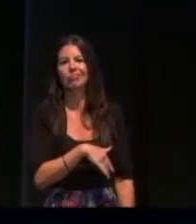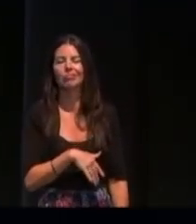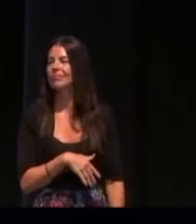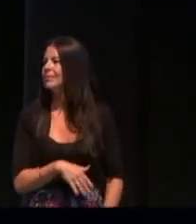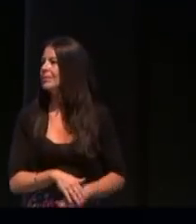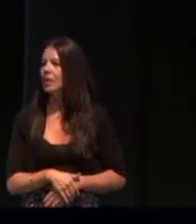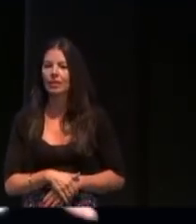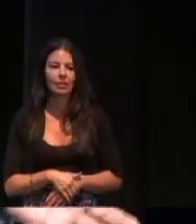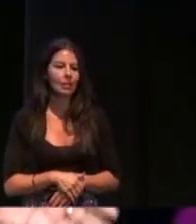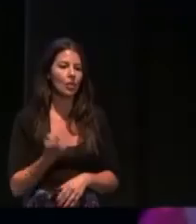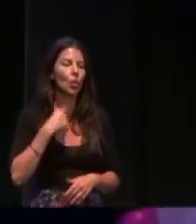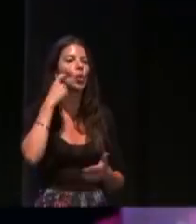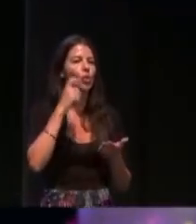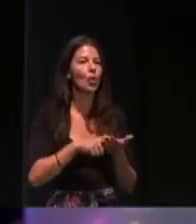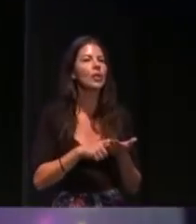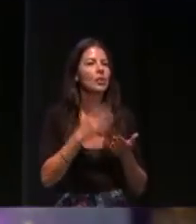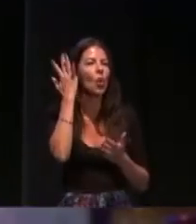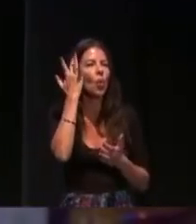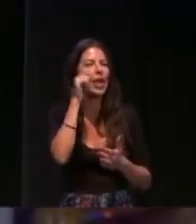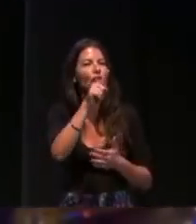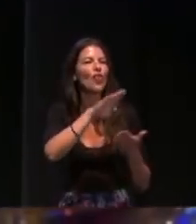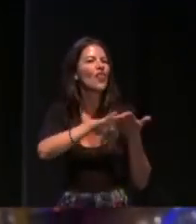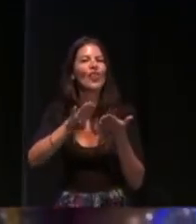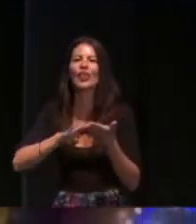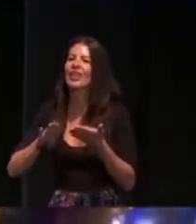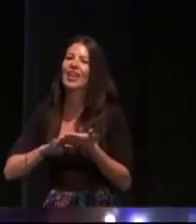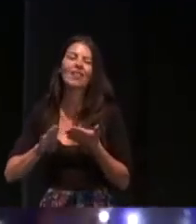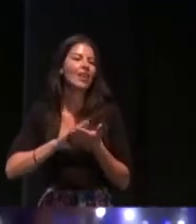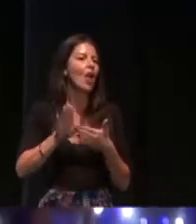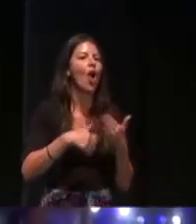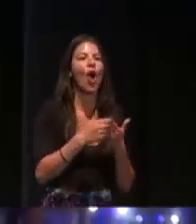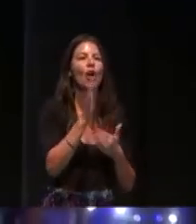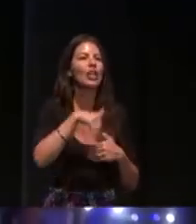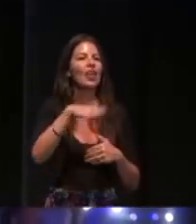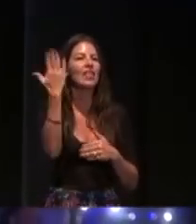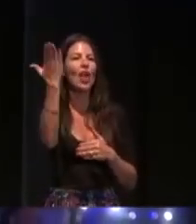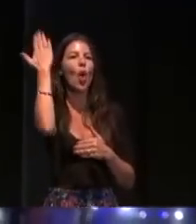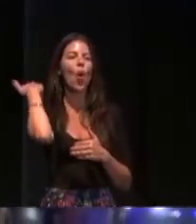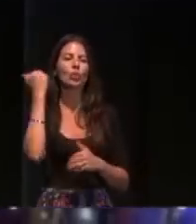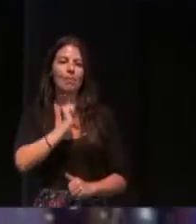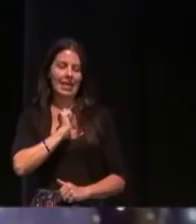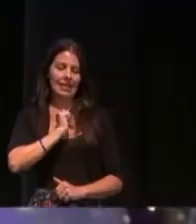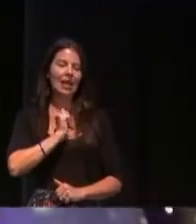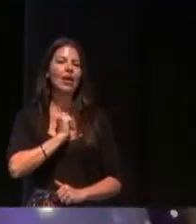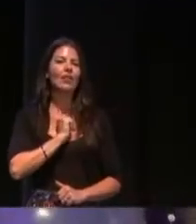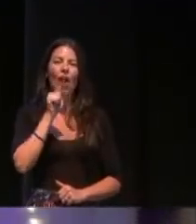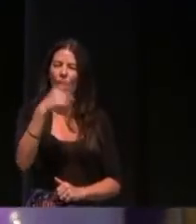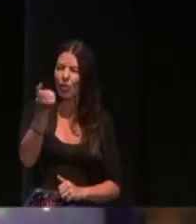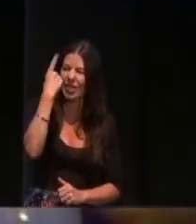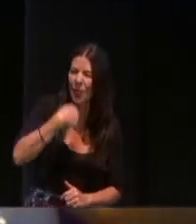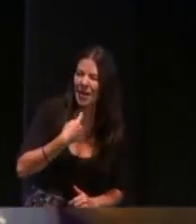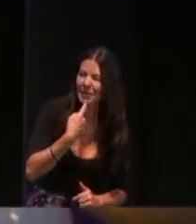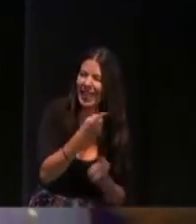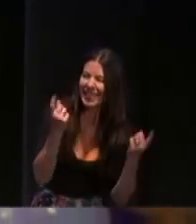woo. You'll just notice it because you've forgiven all of your previous selves. Are you picking up what I'm